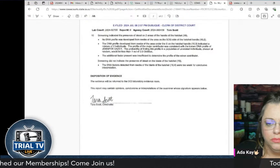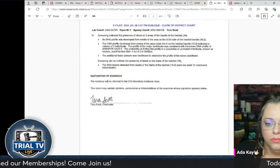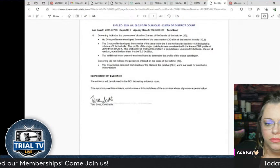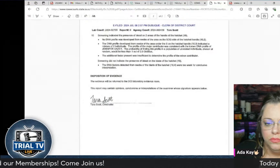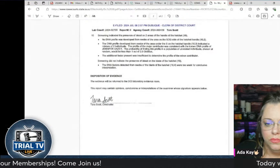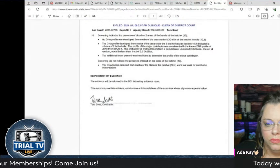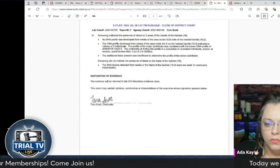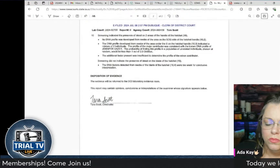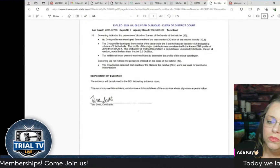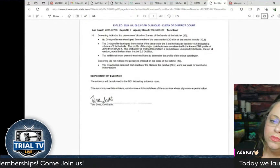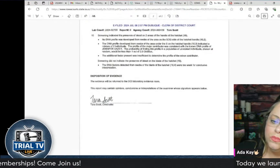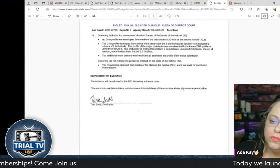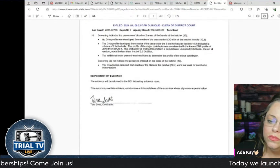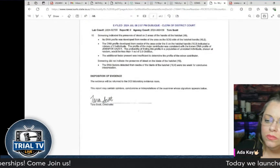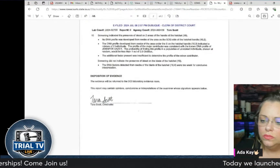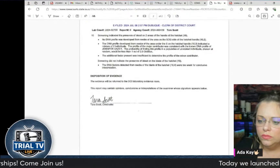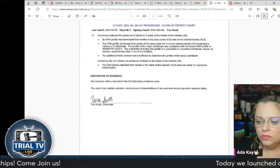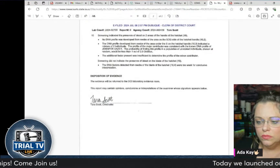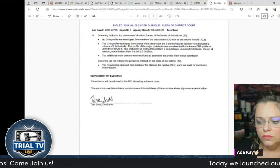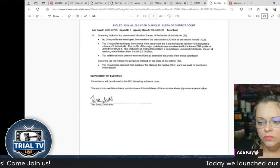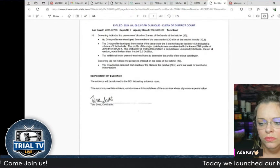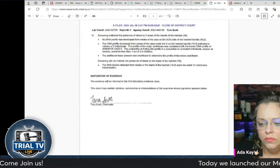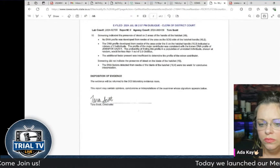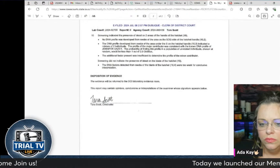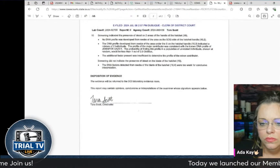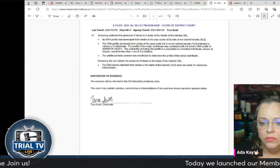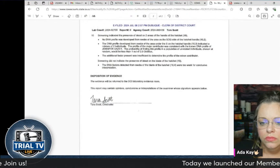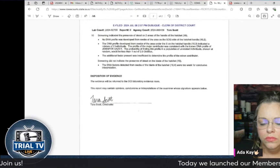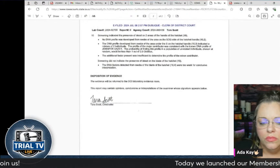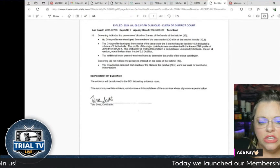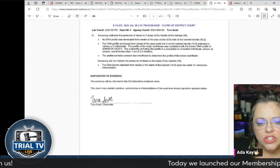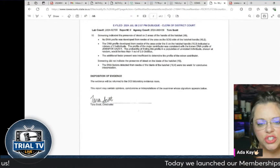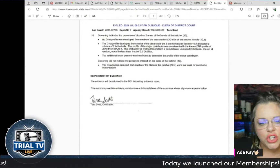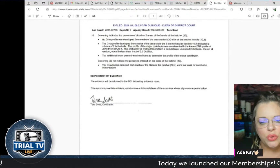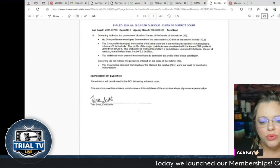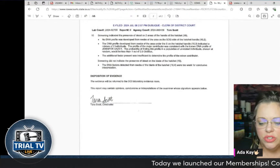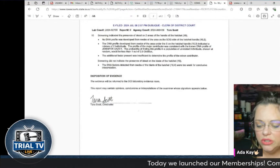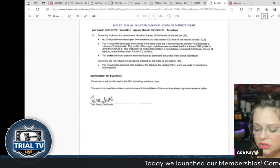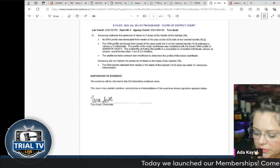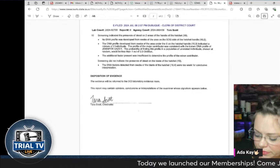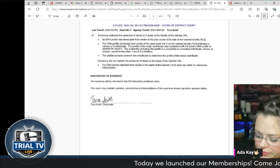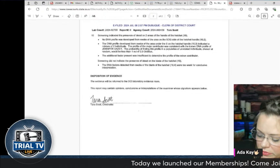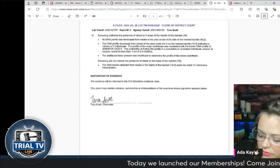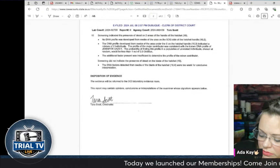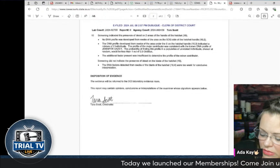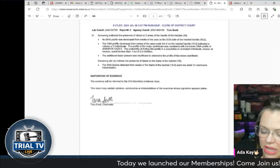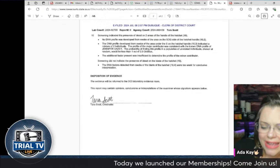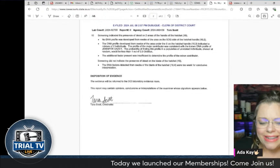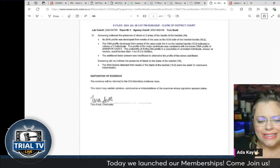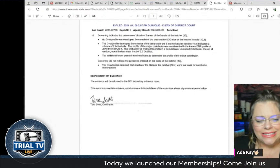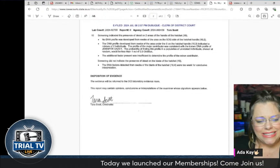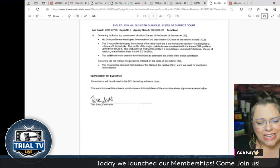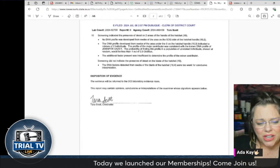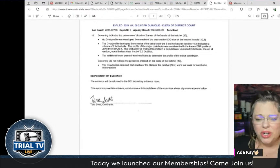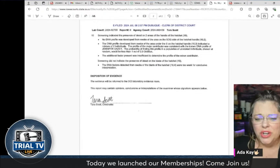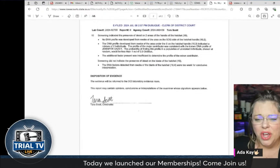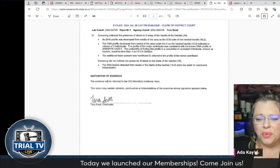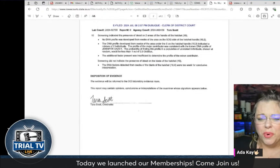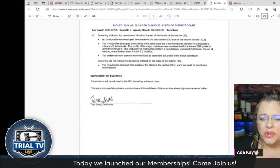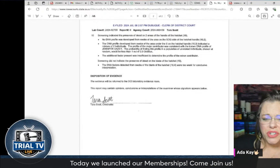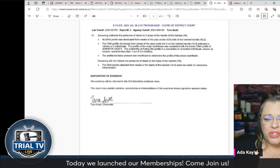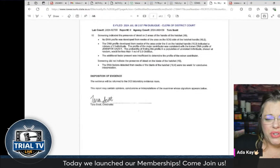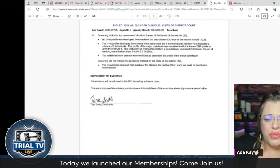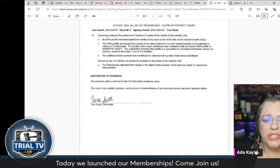scrubbed? I can't say. That's outside my area of expertise. I can't say whether that indicates or does not indicate cleaning. Get on